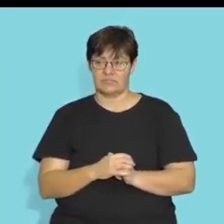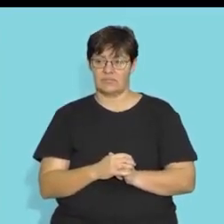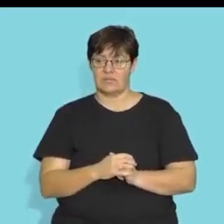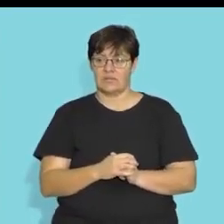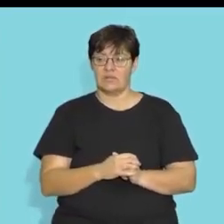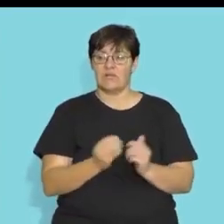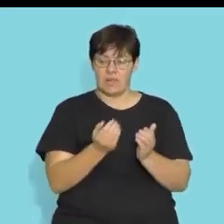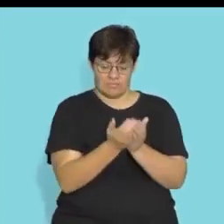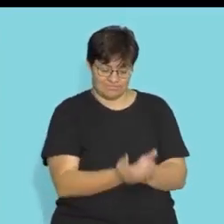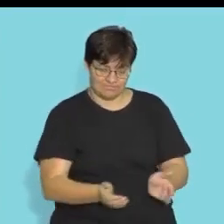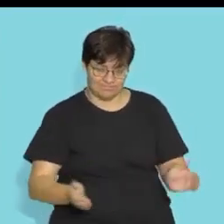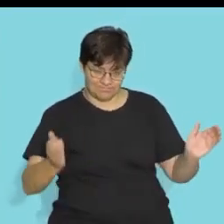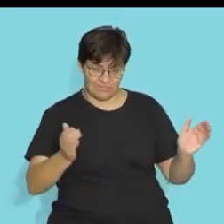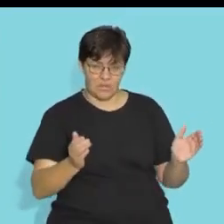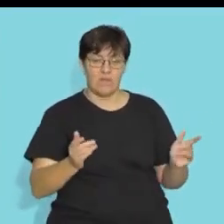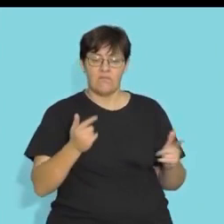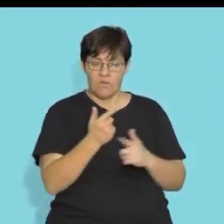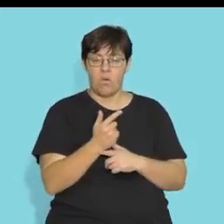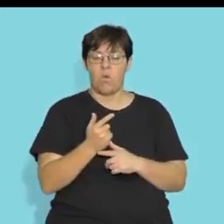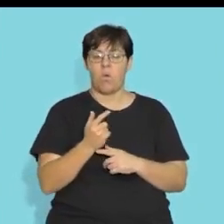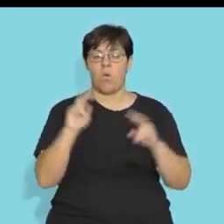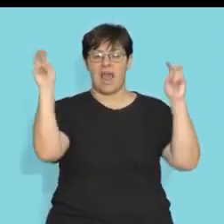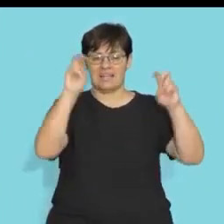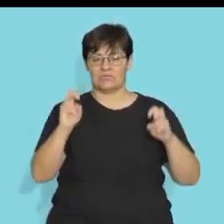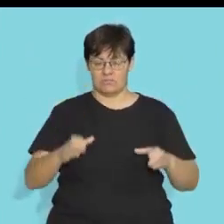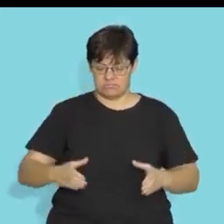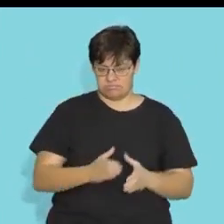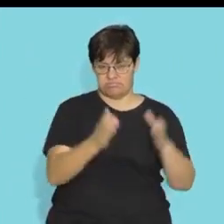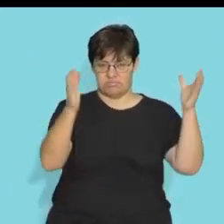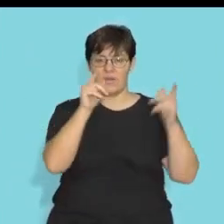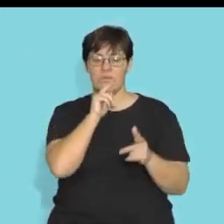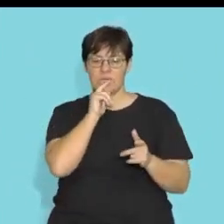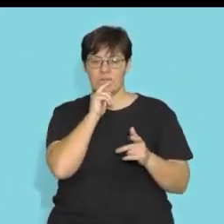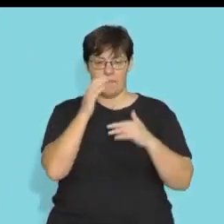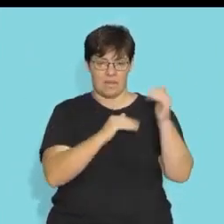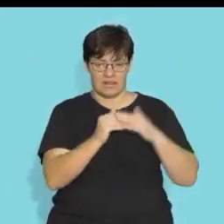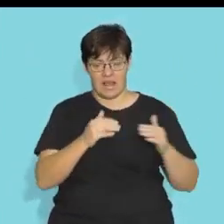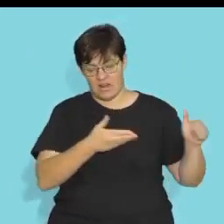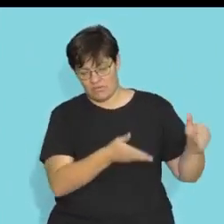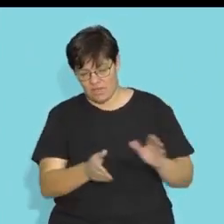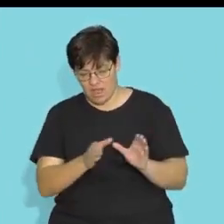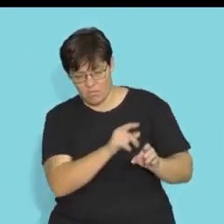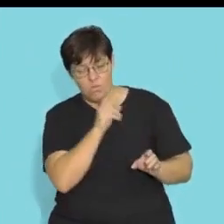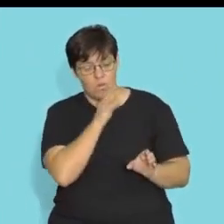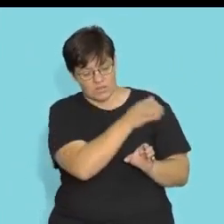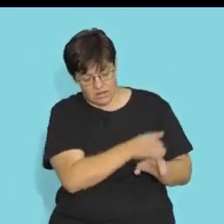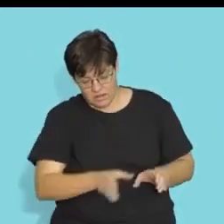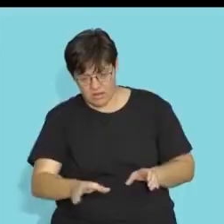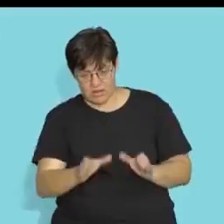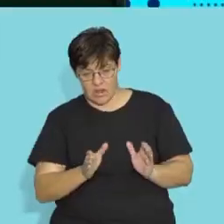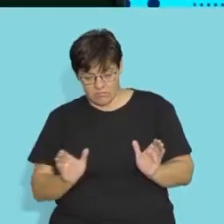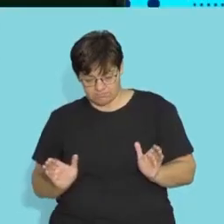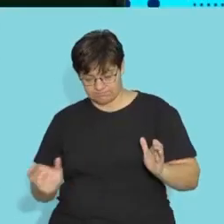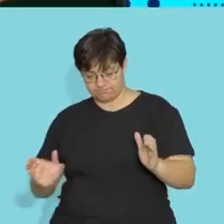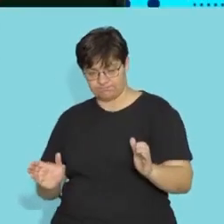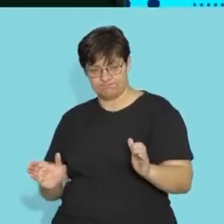about damming rivers for hydroelectric facilities, so dams are often built along rivers, and